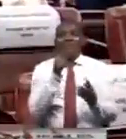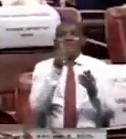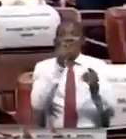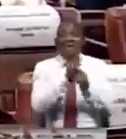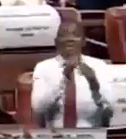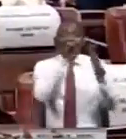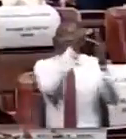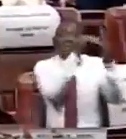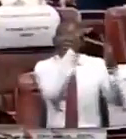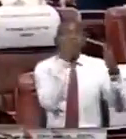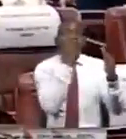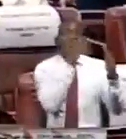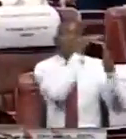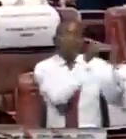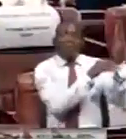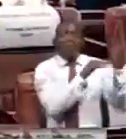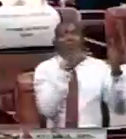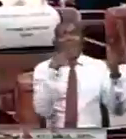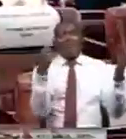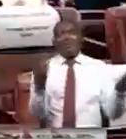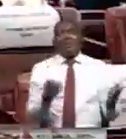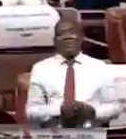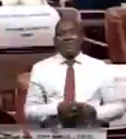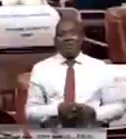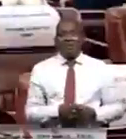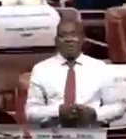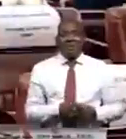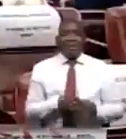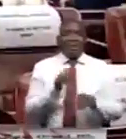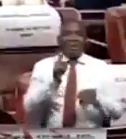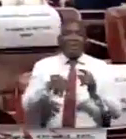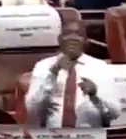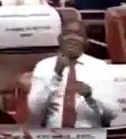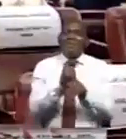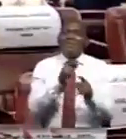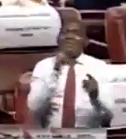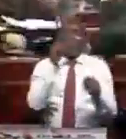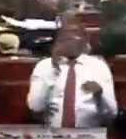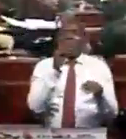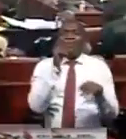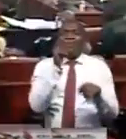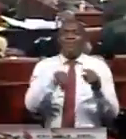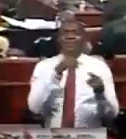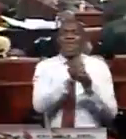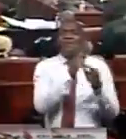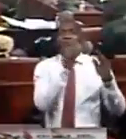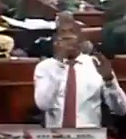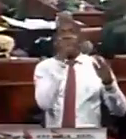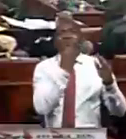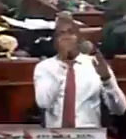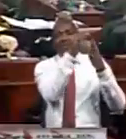of speeches, then it will be interpreted as such. So it cannot be just order of speeches. These proceedings